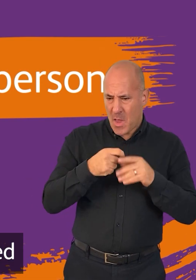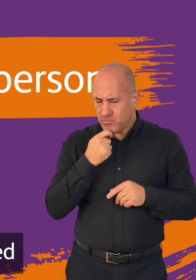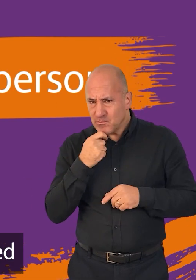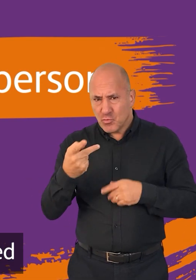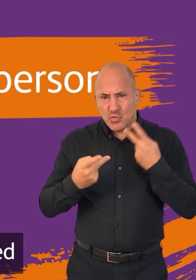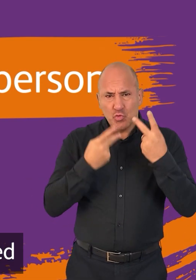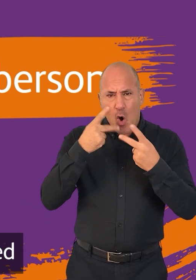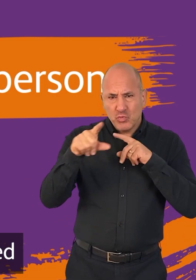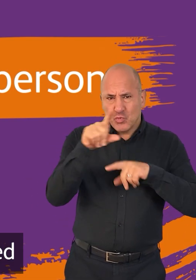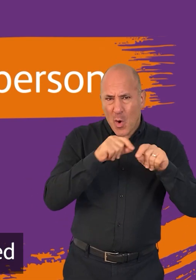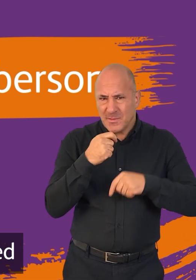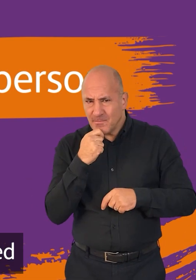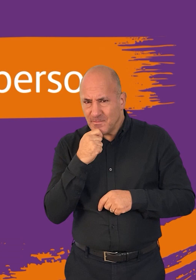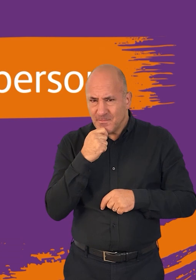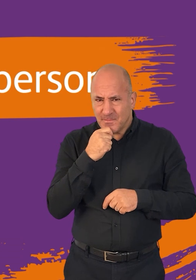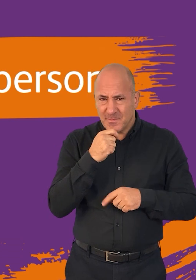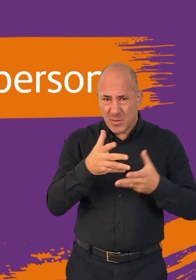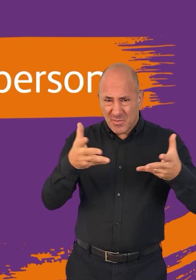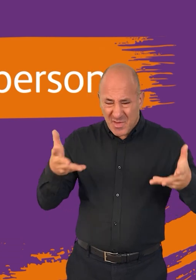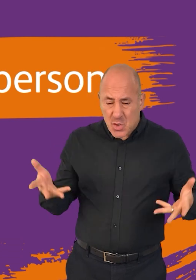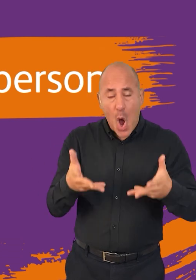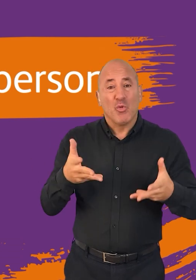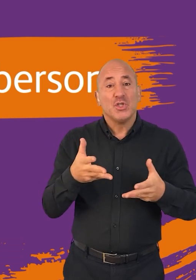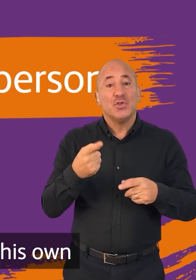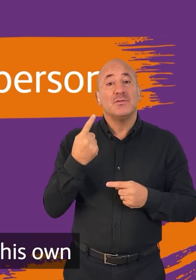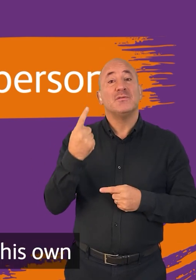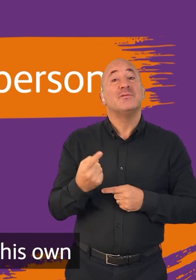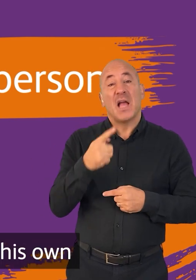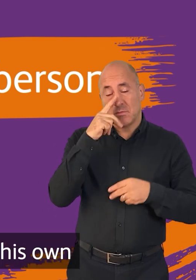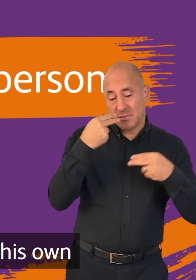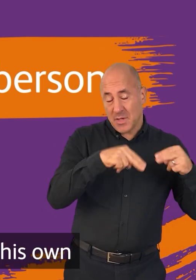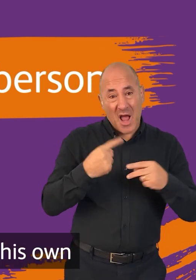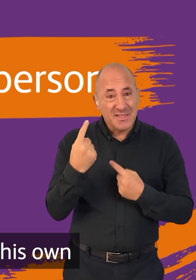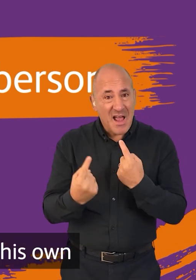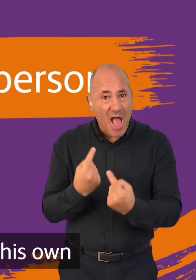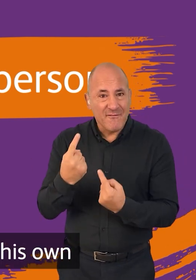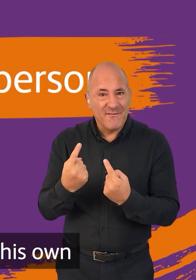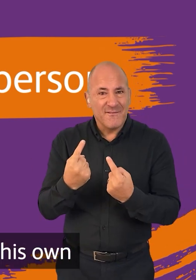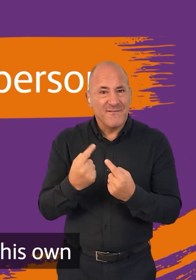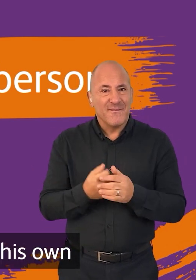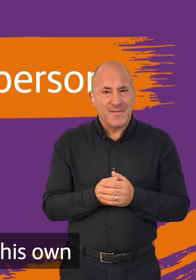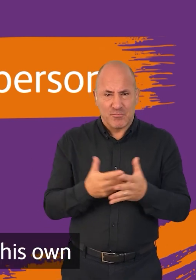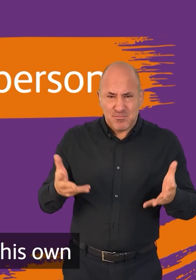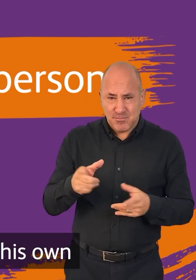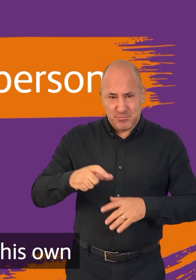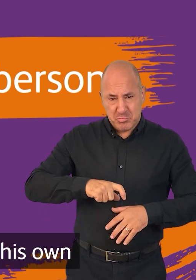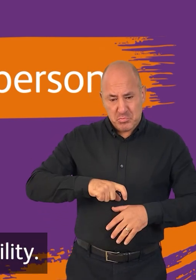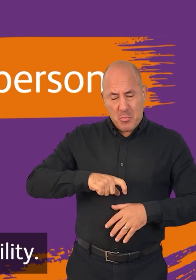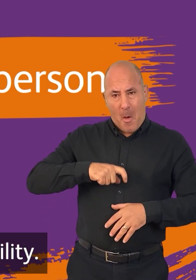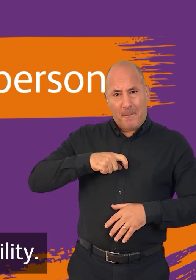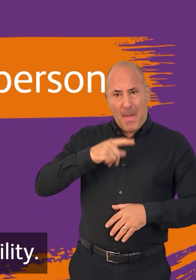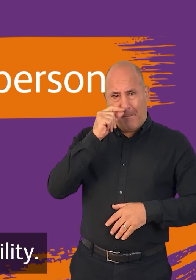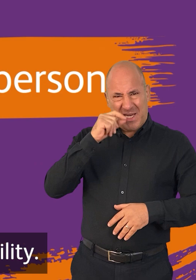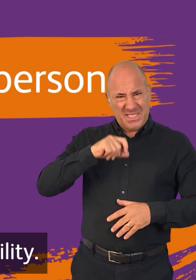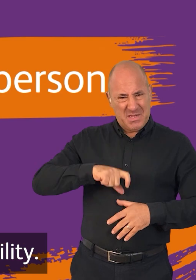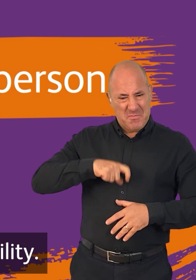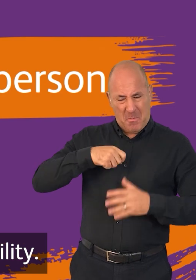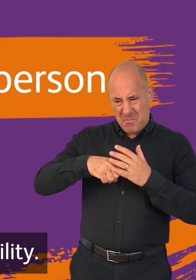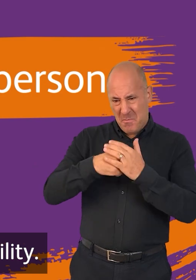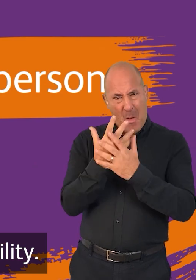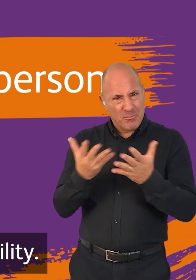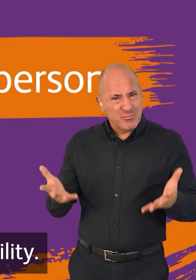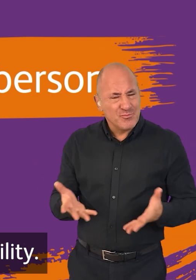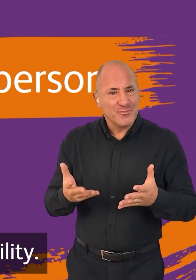has enthusiastically recommended song choices with Arlo and enables his son to be able to dance on his own and really develop